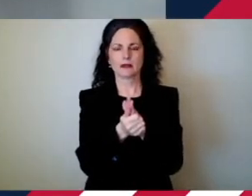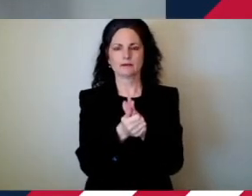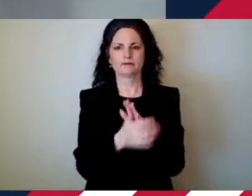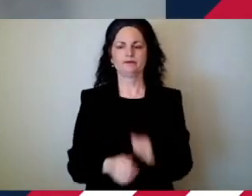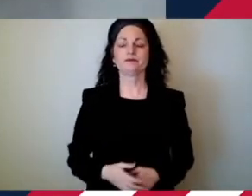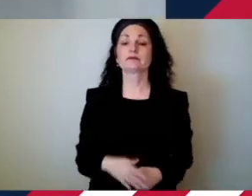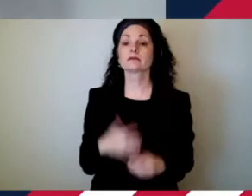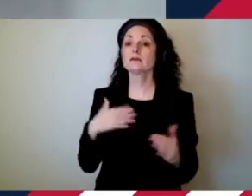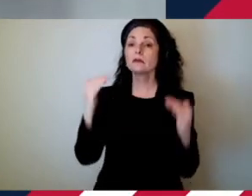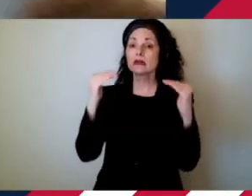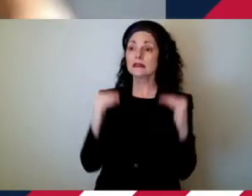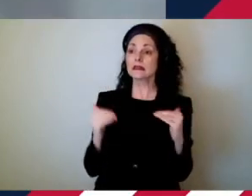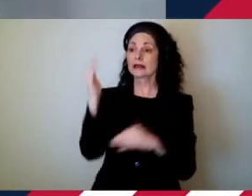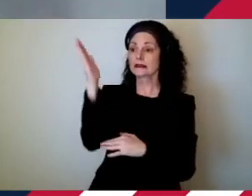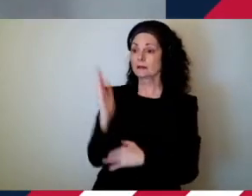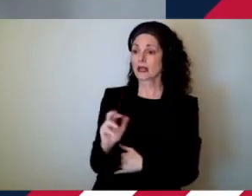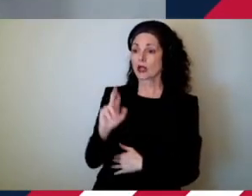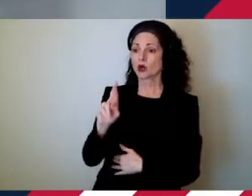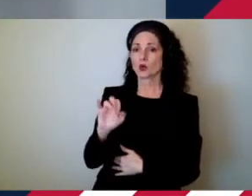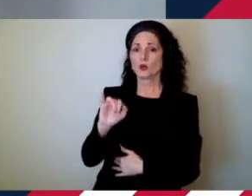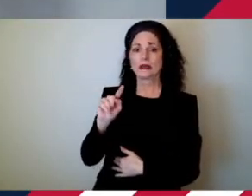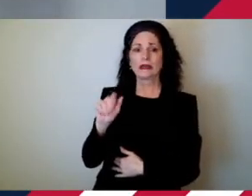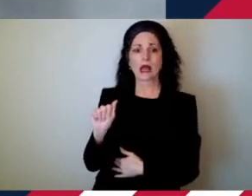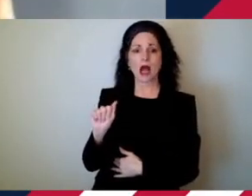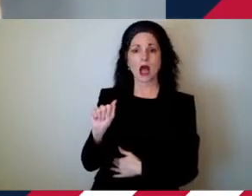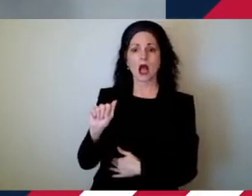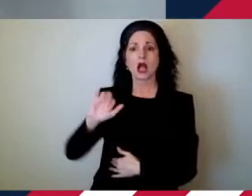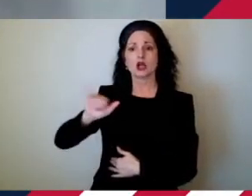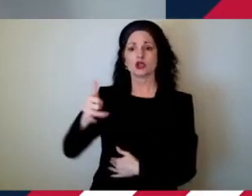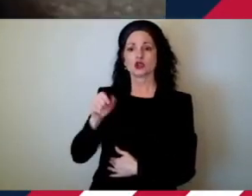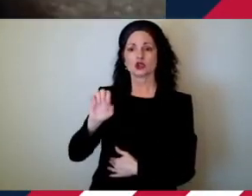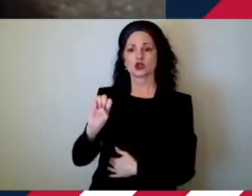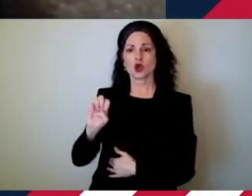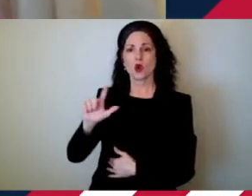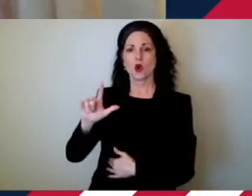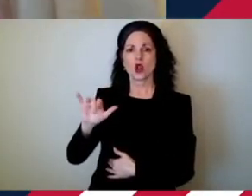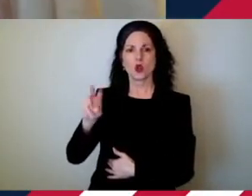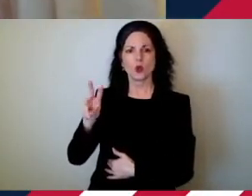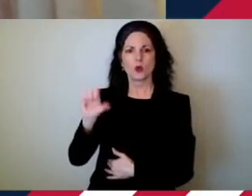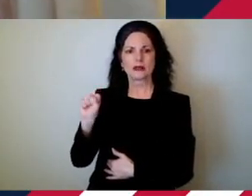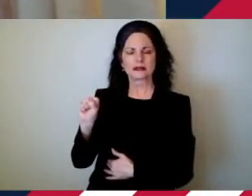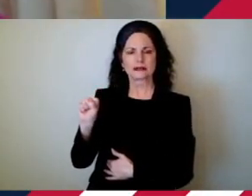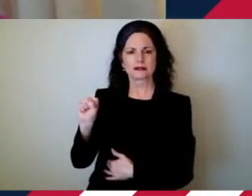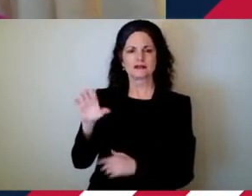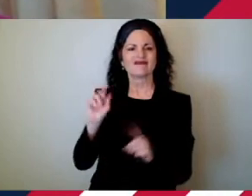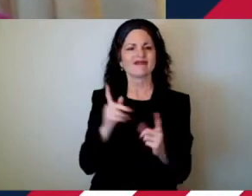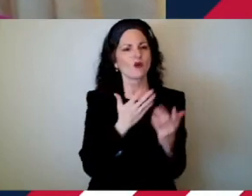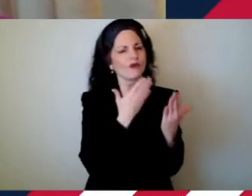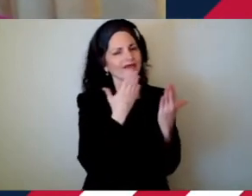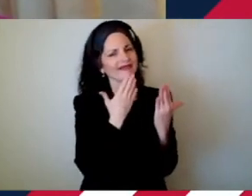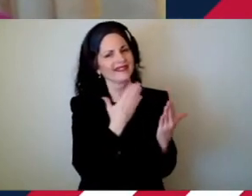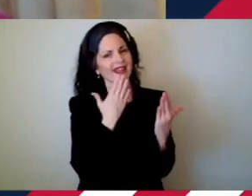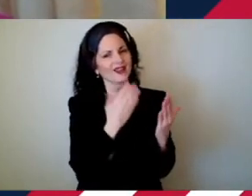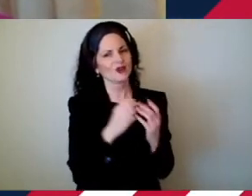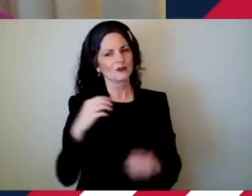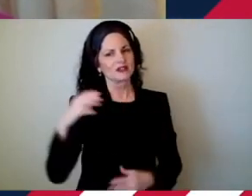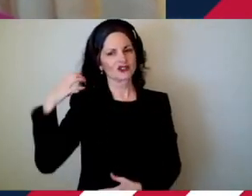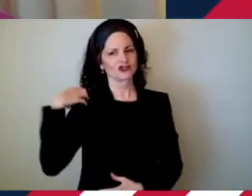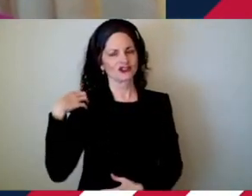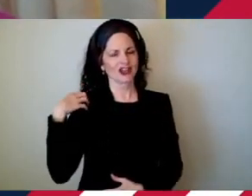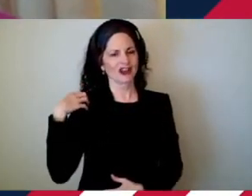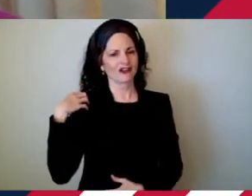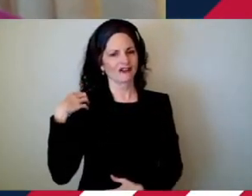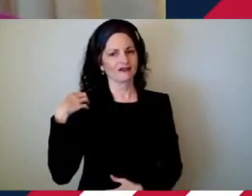Lewis. Thank you, Mr. Chair. I come to you today to speak from Washington, soon to be